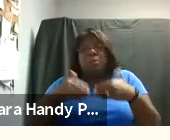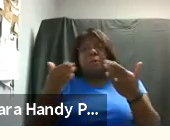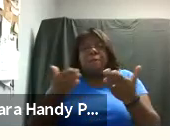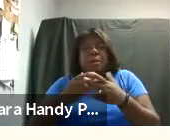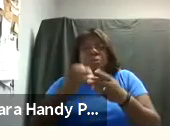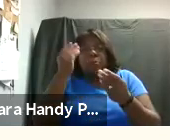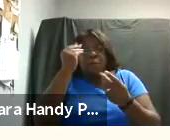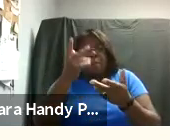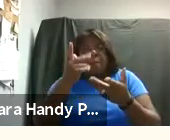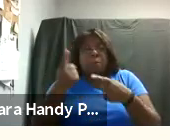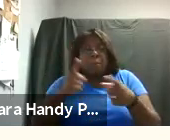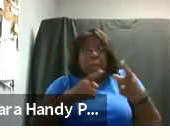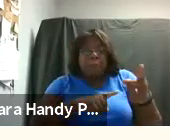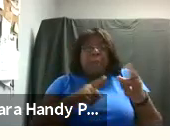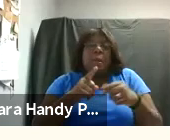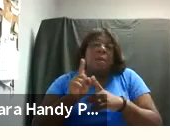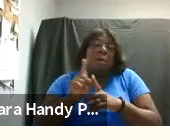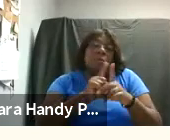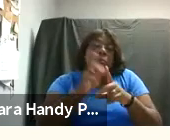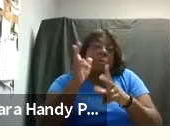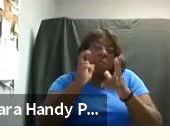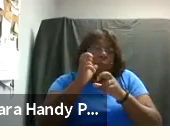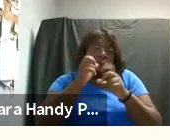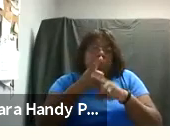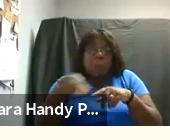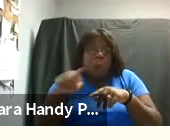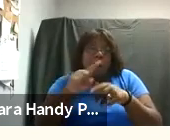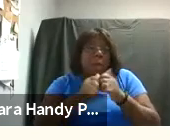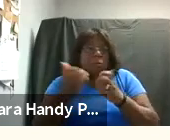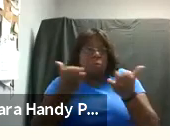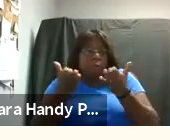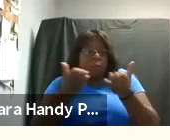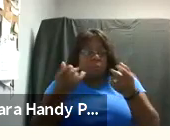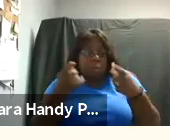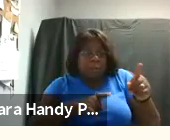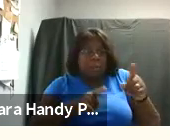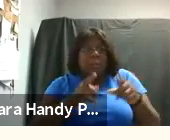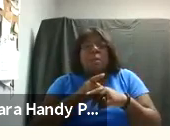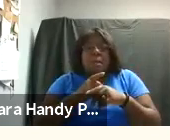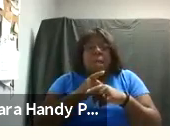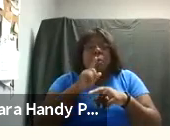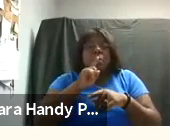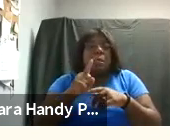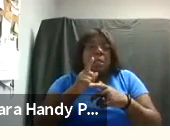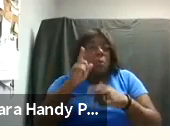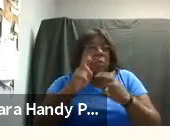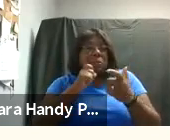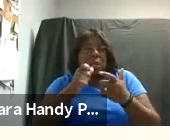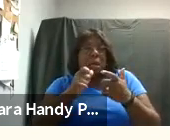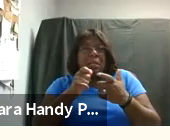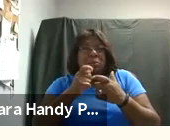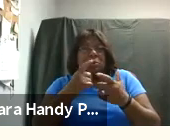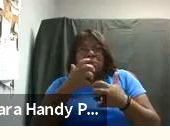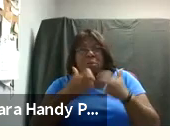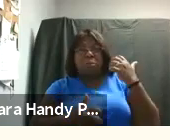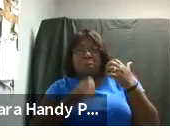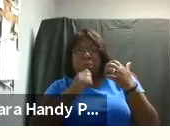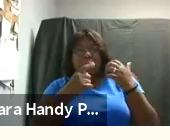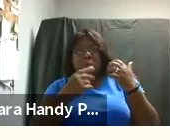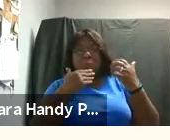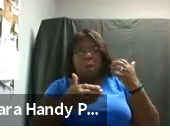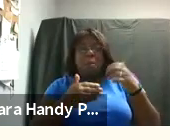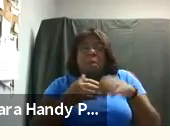as to hear from you about how services are going and what the gaps are and how to better connect. I think that's been a really useful